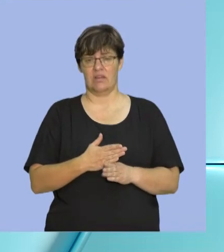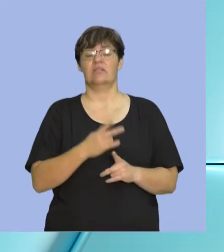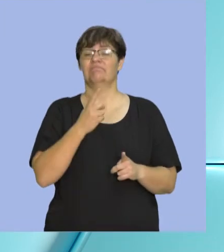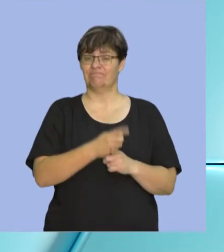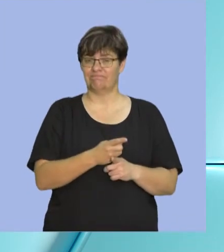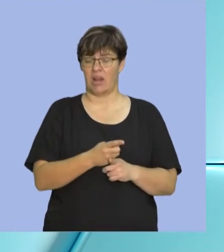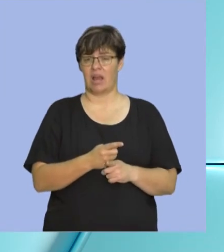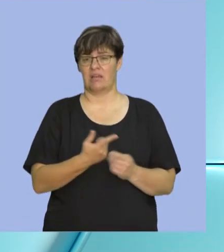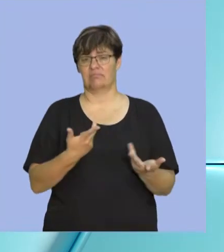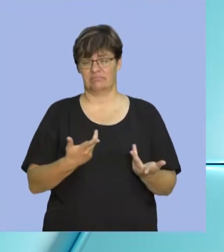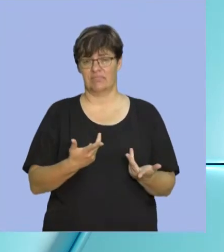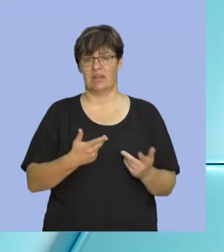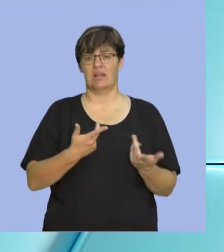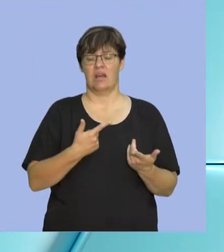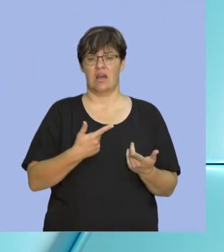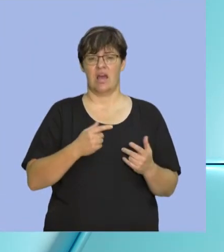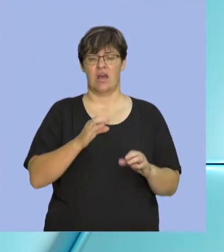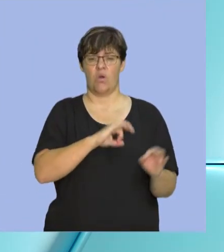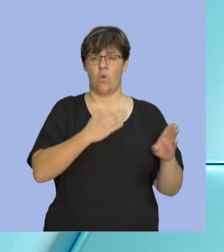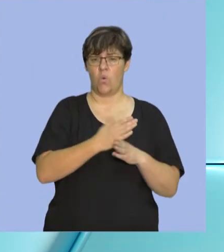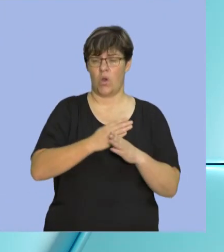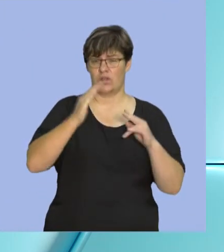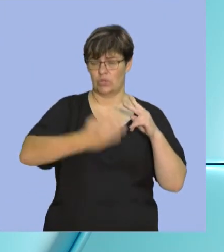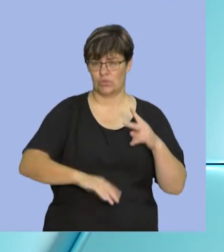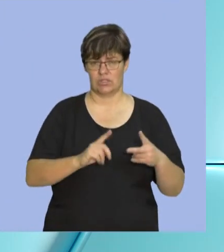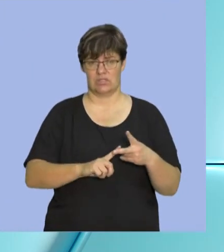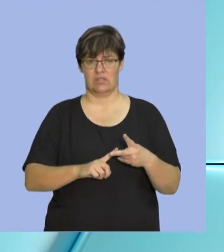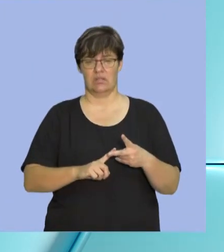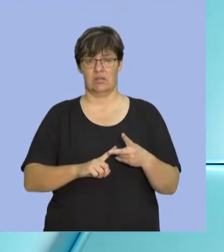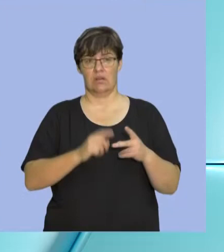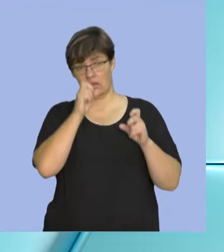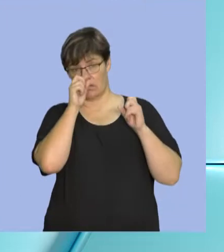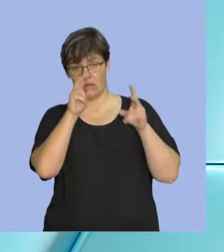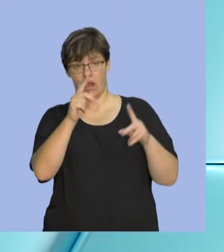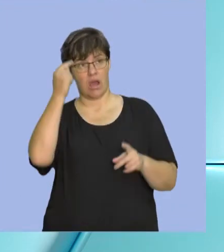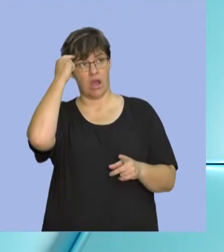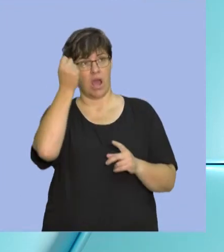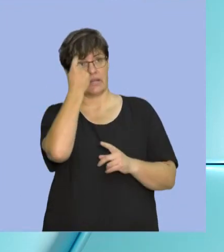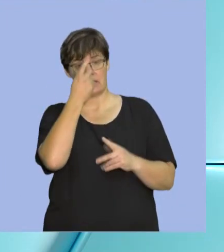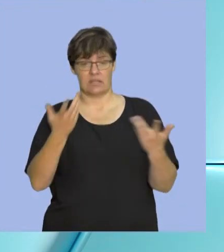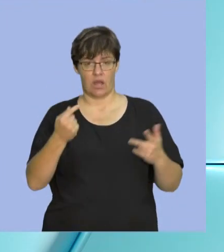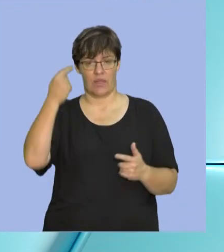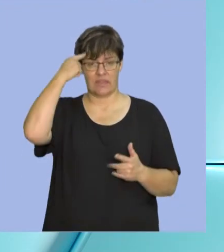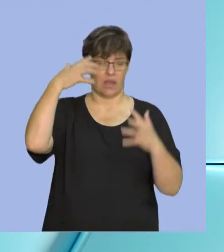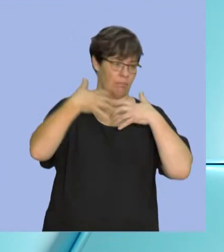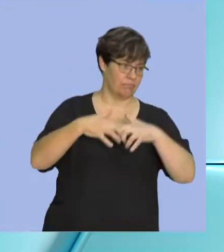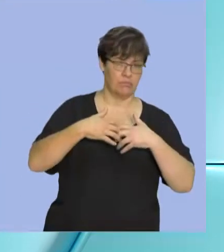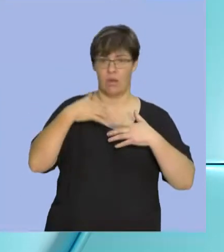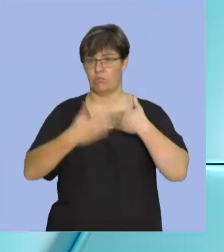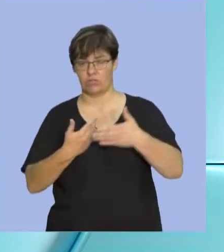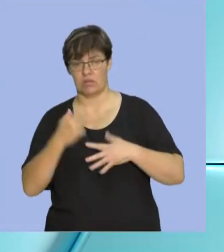symptoms like reduced enzyme activity, affecting the cognitive ability of an individual to think, to process,